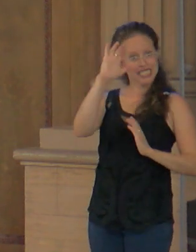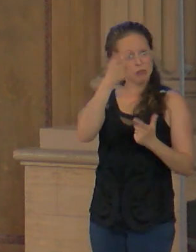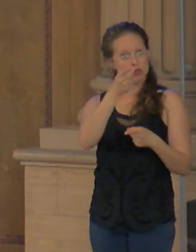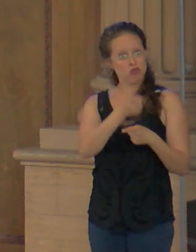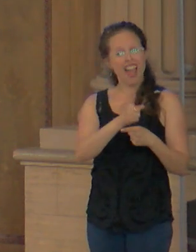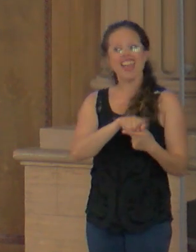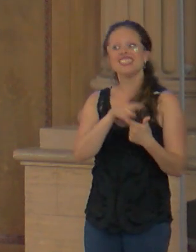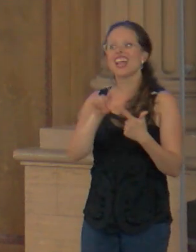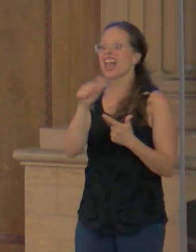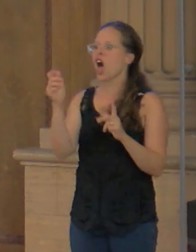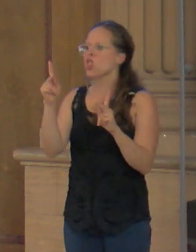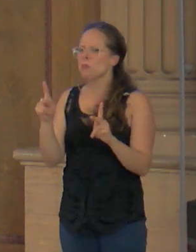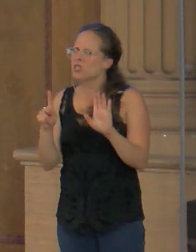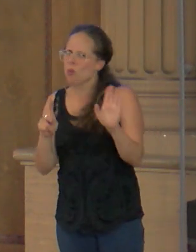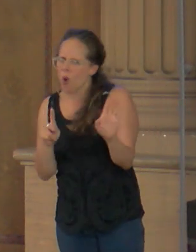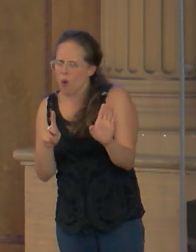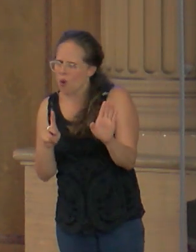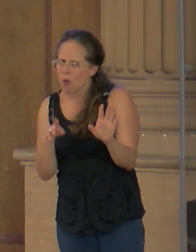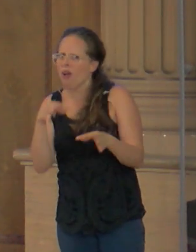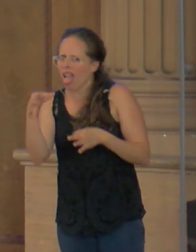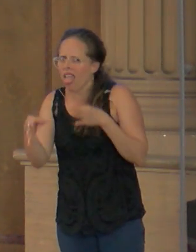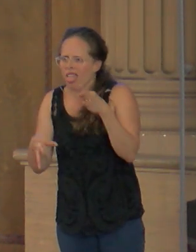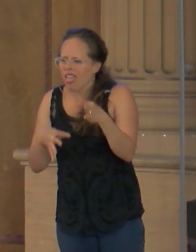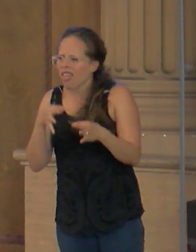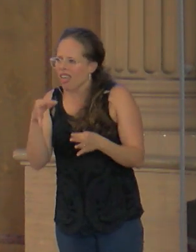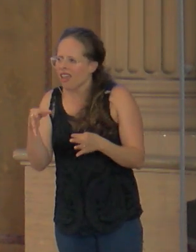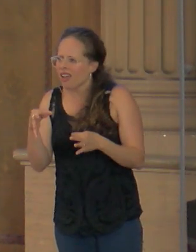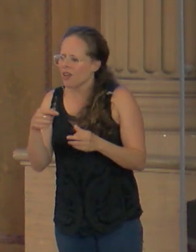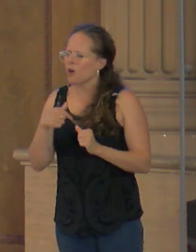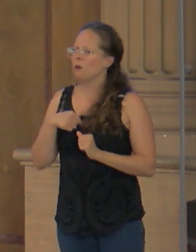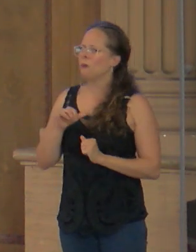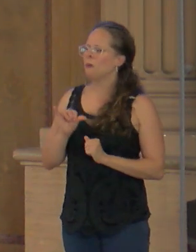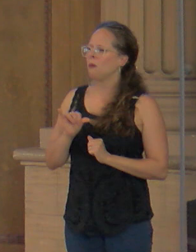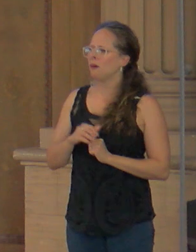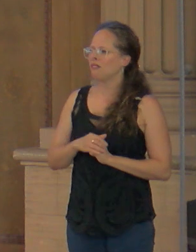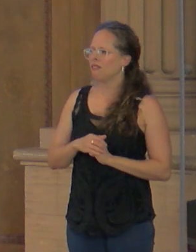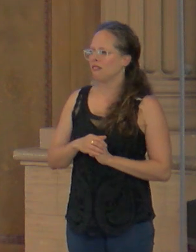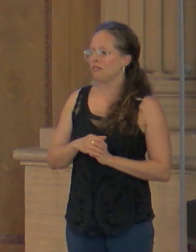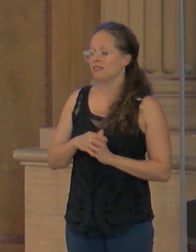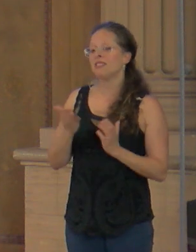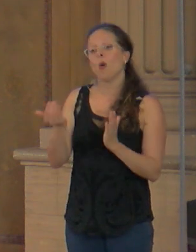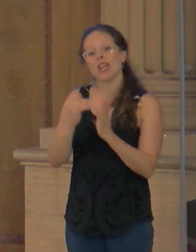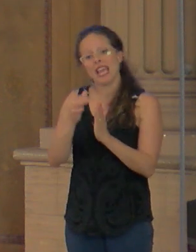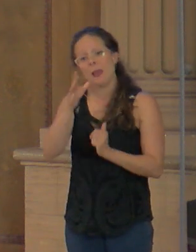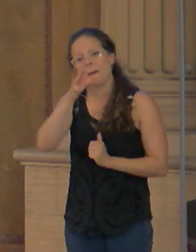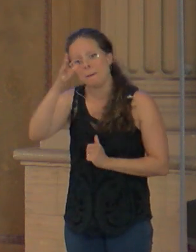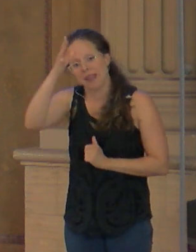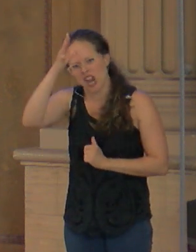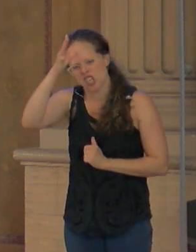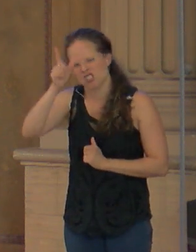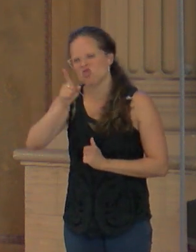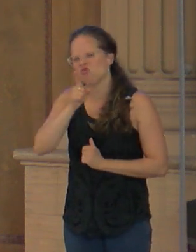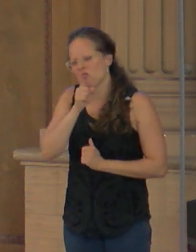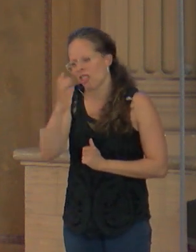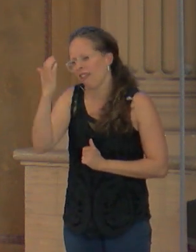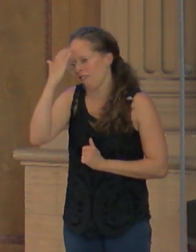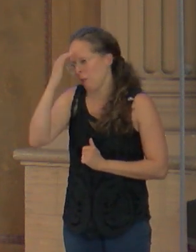the other comes and examines him. I mean, parents of multiple children, we are familiar with this concept very